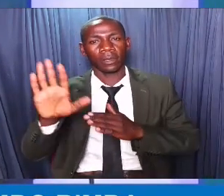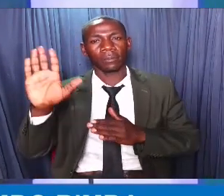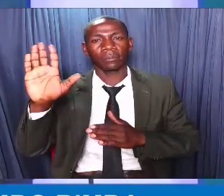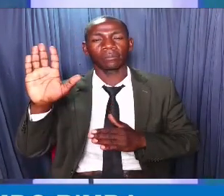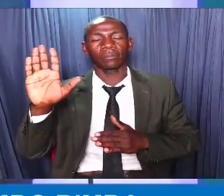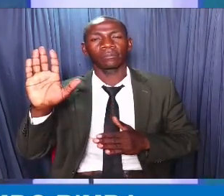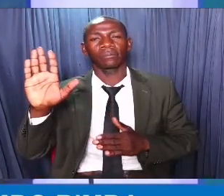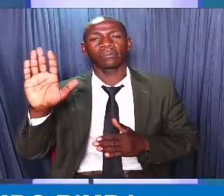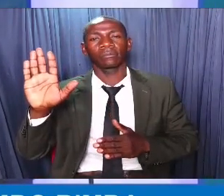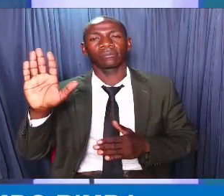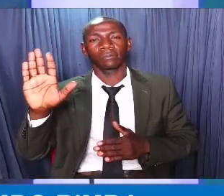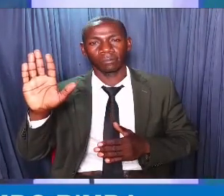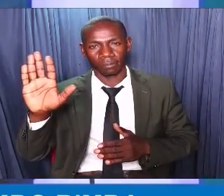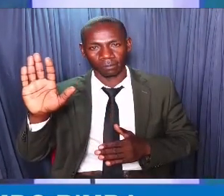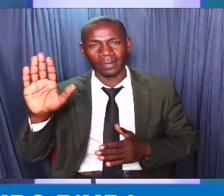them.